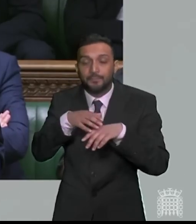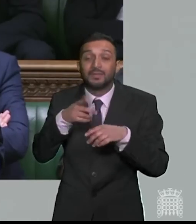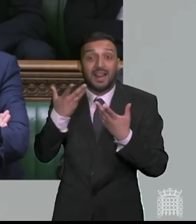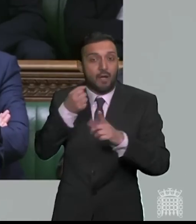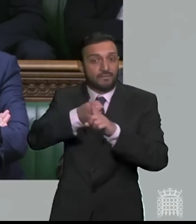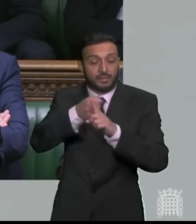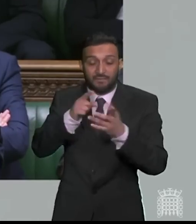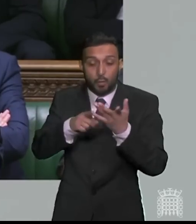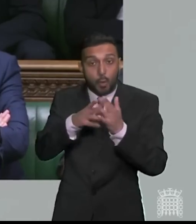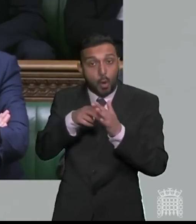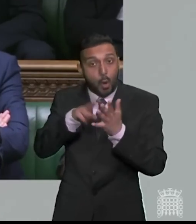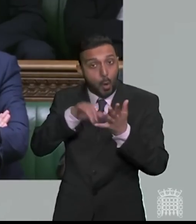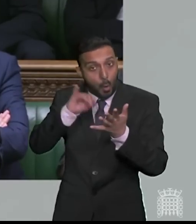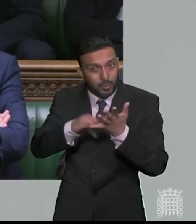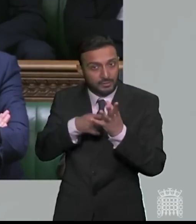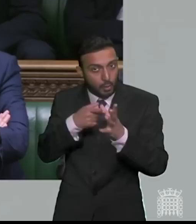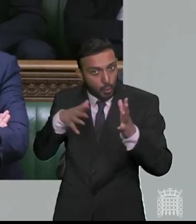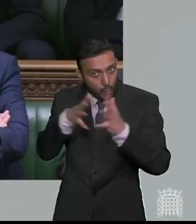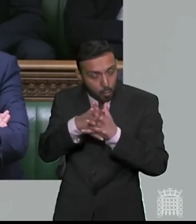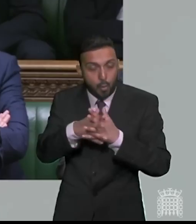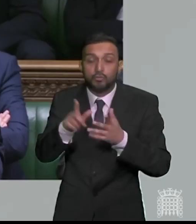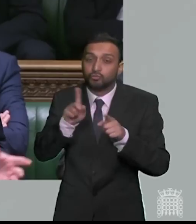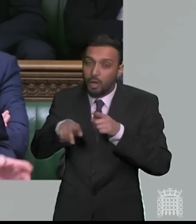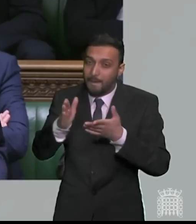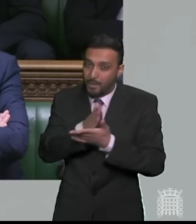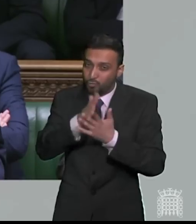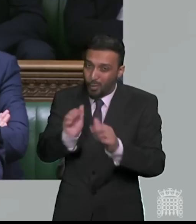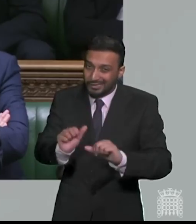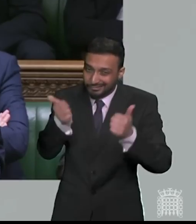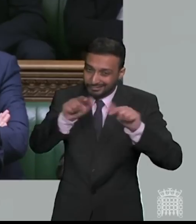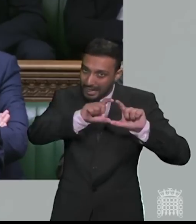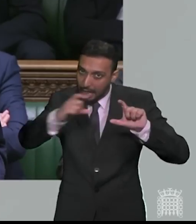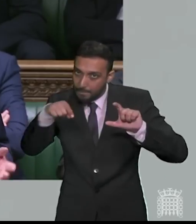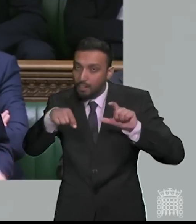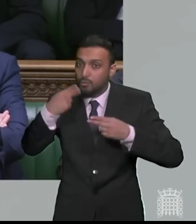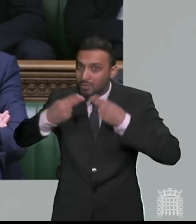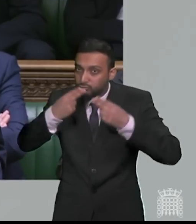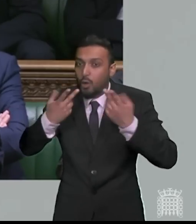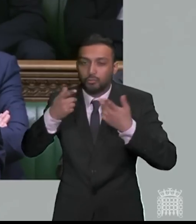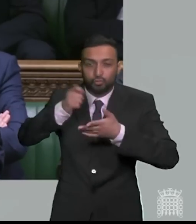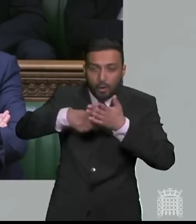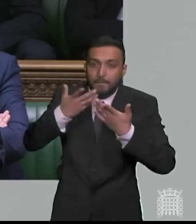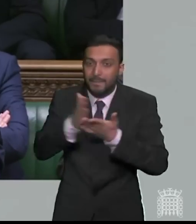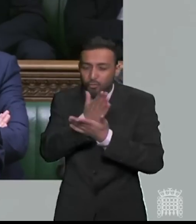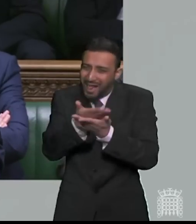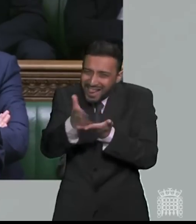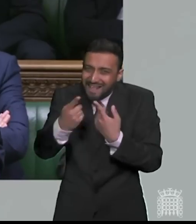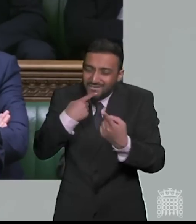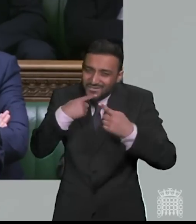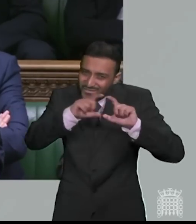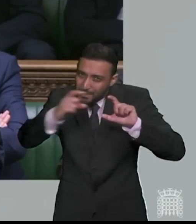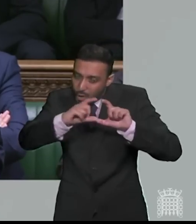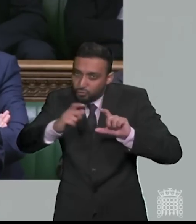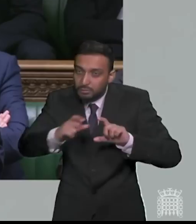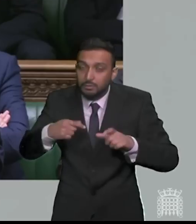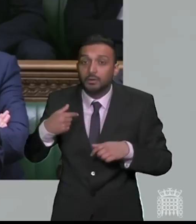food information regulations surrounding allergy labelling in restaurants. It's attracted huge support, so will the Prime Minister meet with me and Owen's family to see how